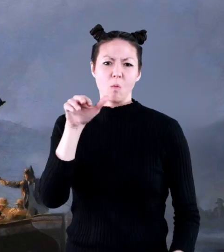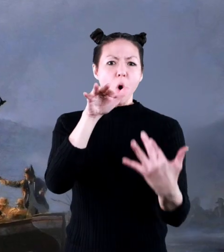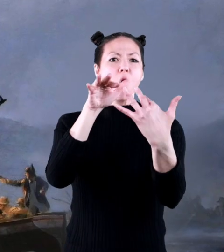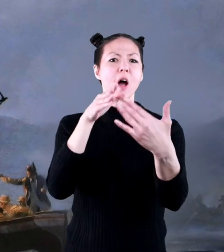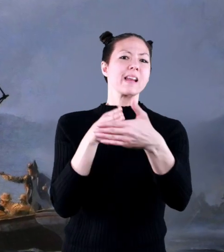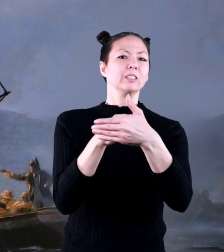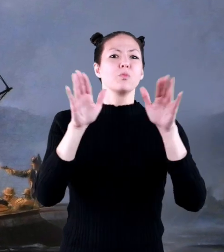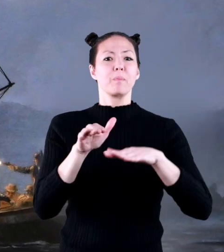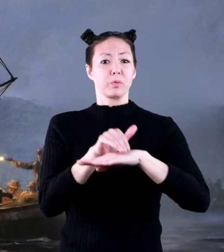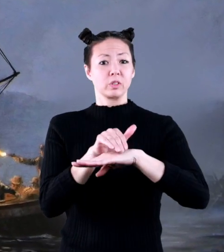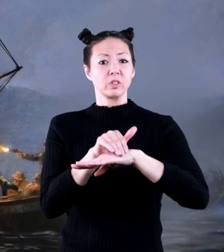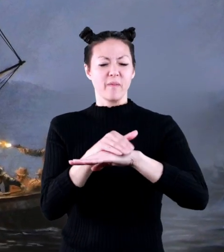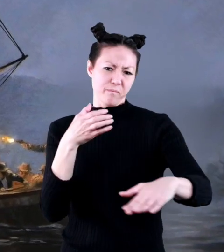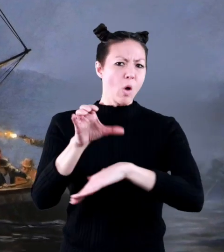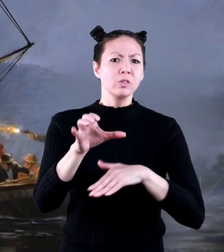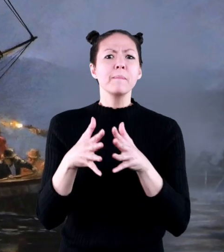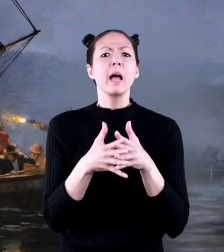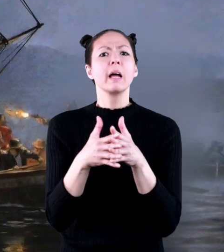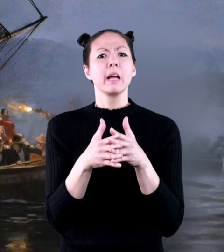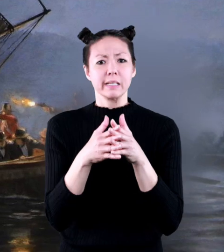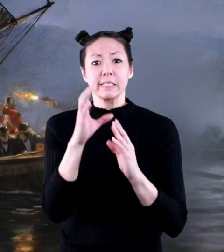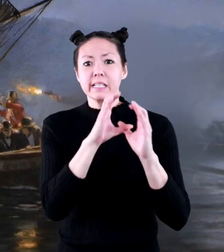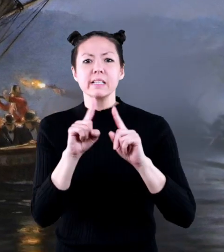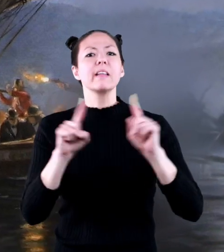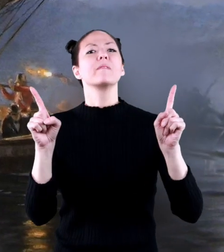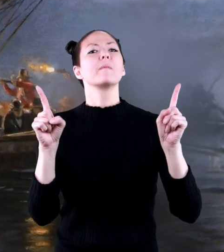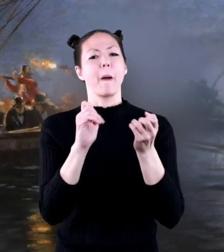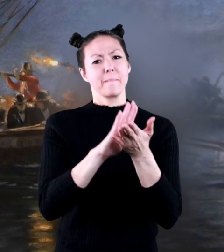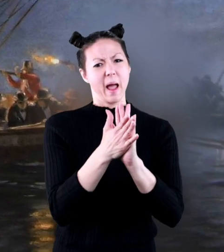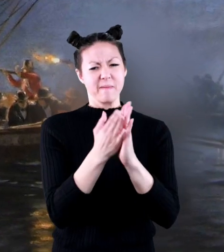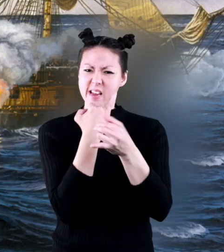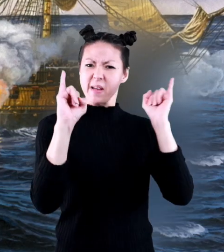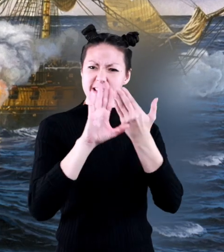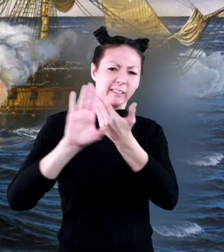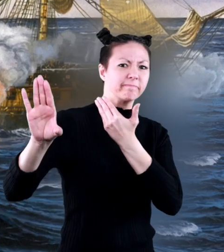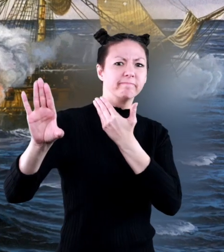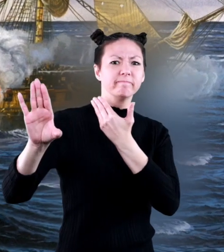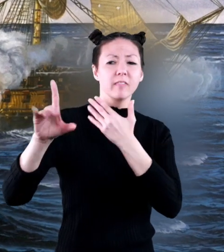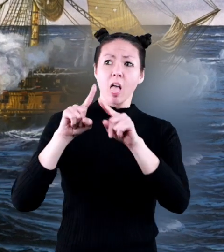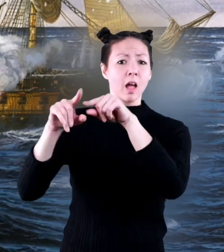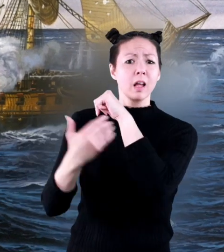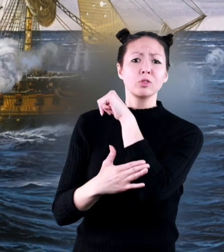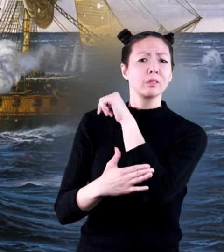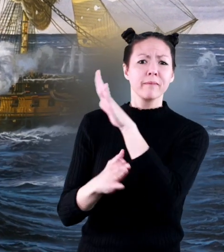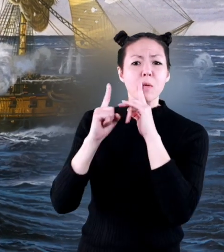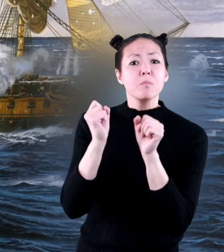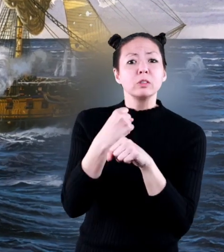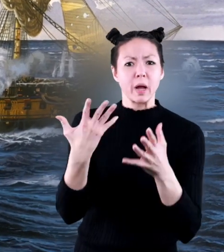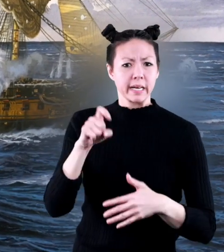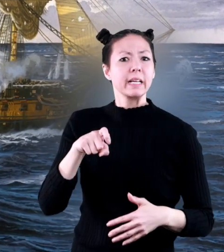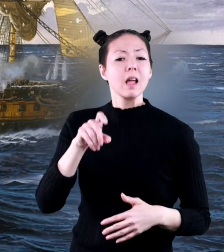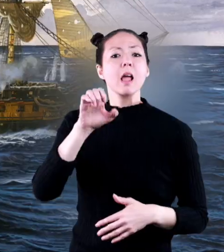Britain, forced America to seek ways to become more independent and not rely on other countries for products that they needed. The